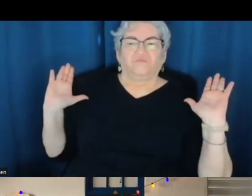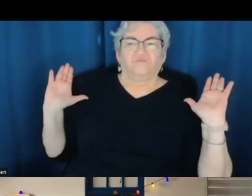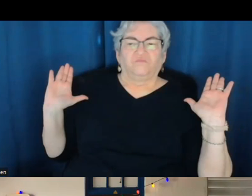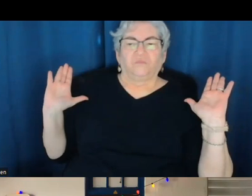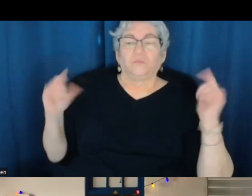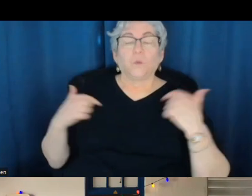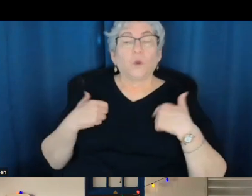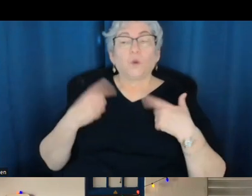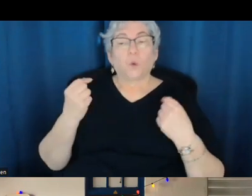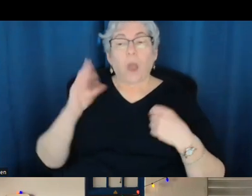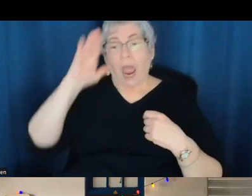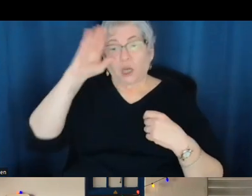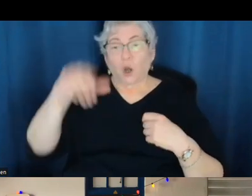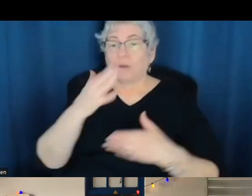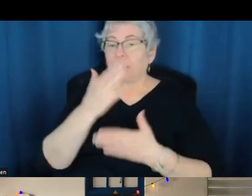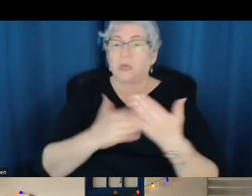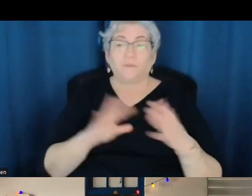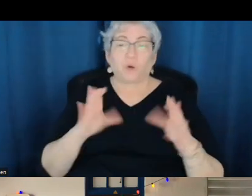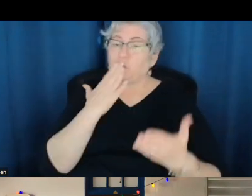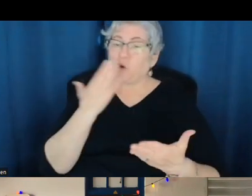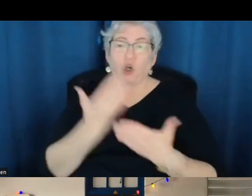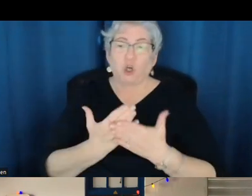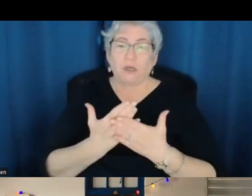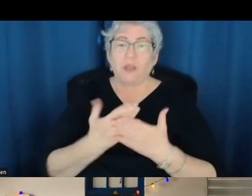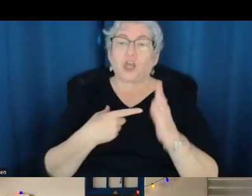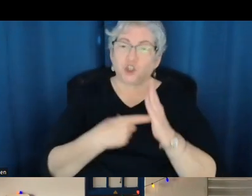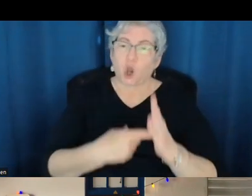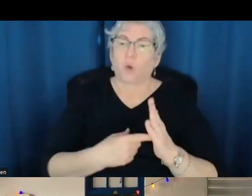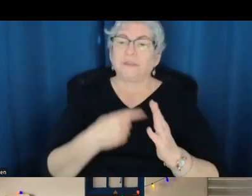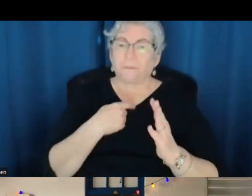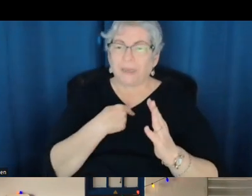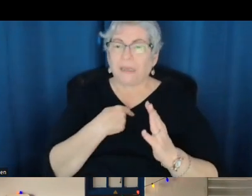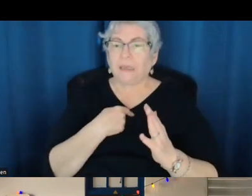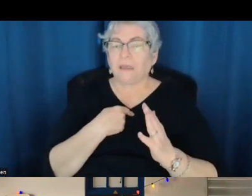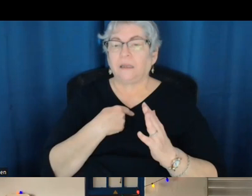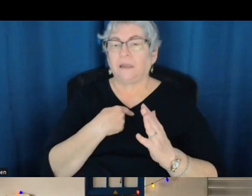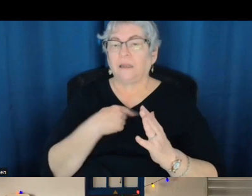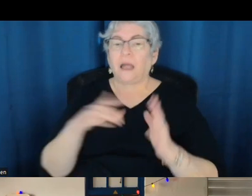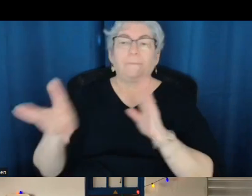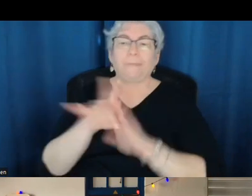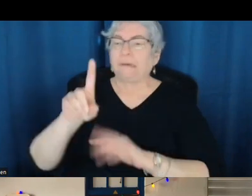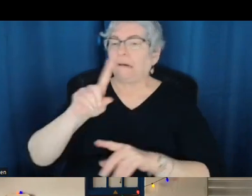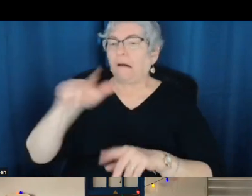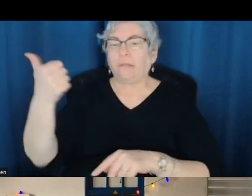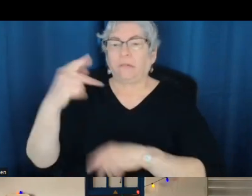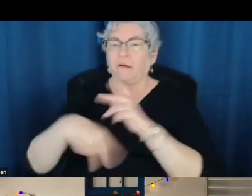and I also know that some plants won't do well, and that just shows me that I might need to select something different.